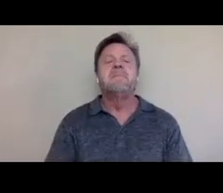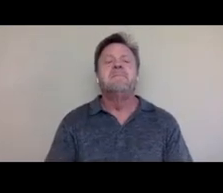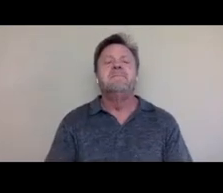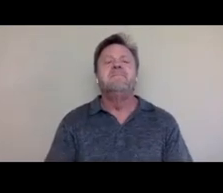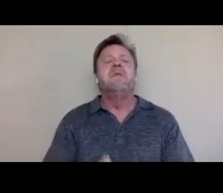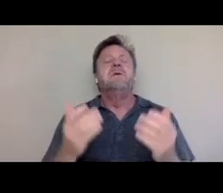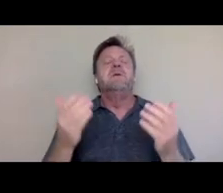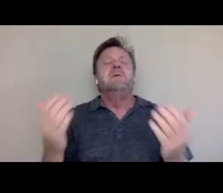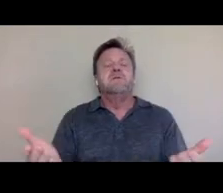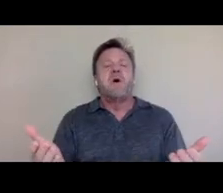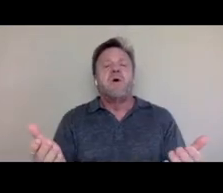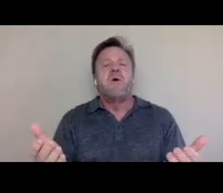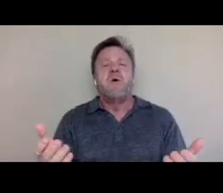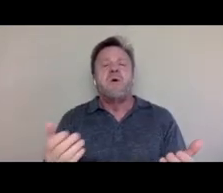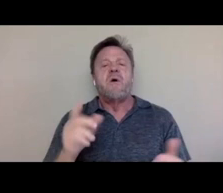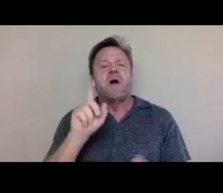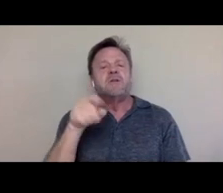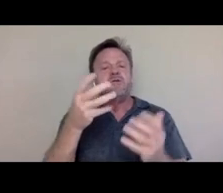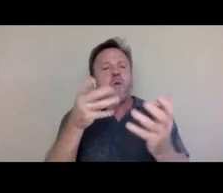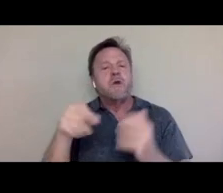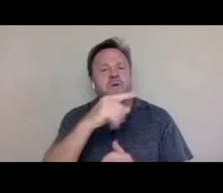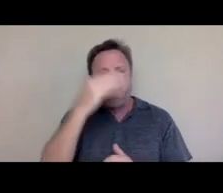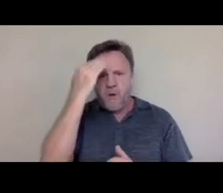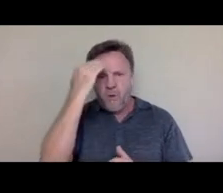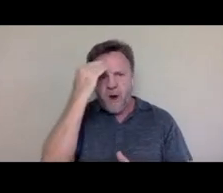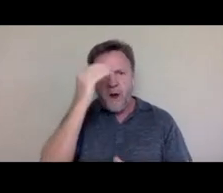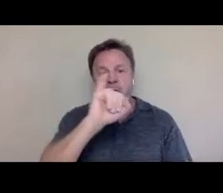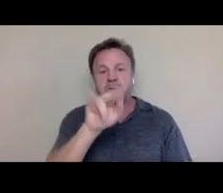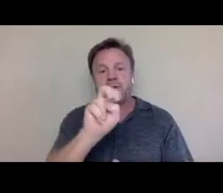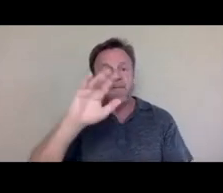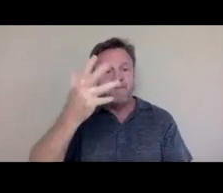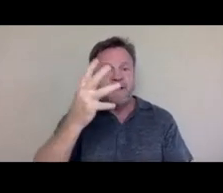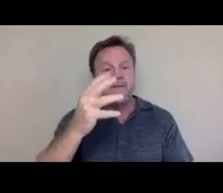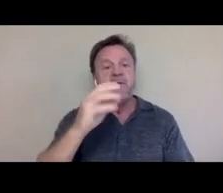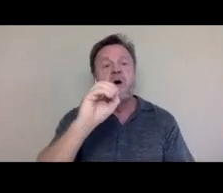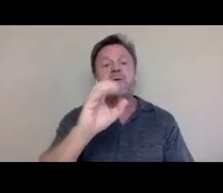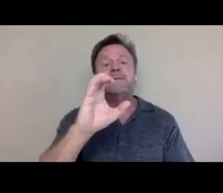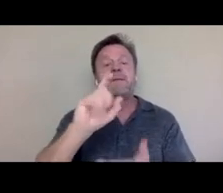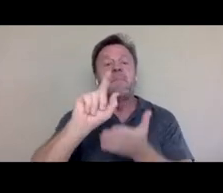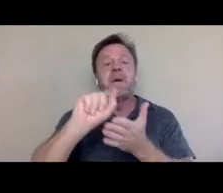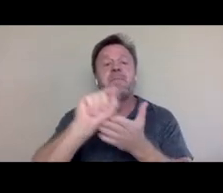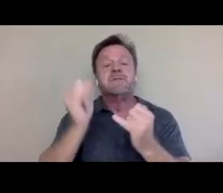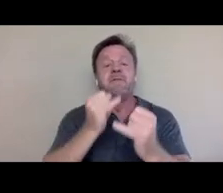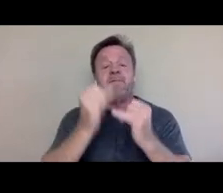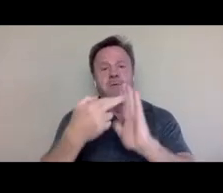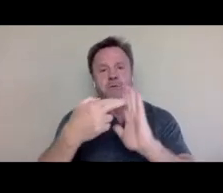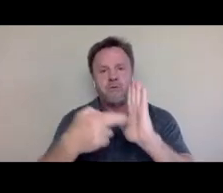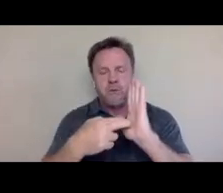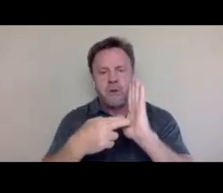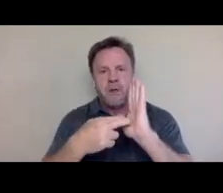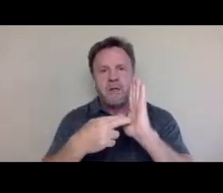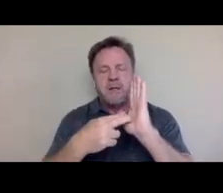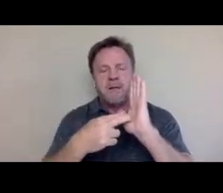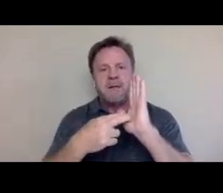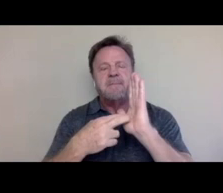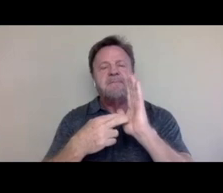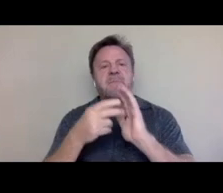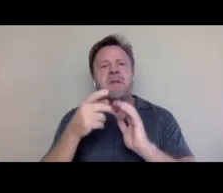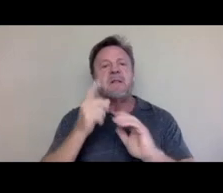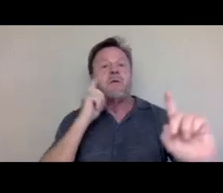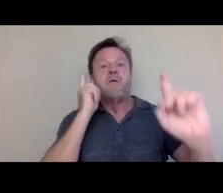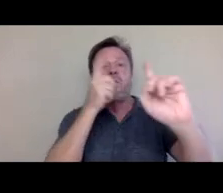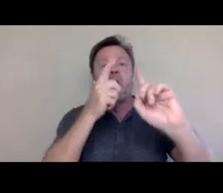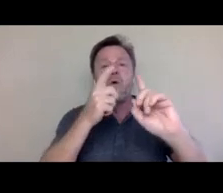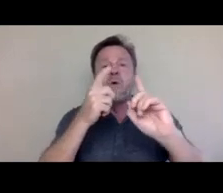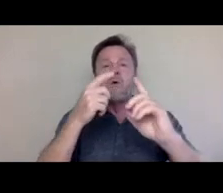So I just want you to be aware, on June 5th, OCC published its final rule, which its goal was to